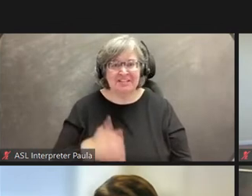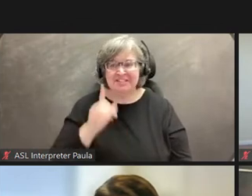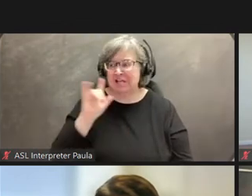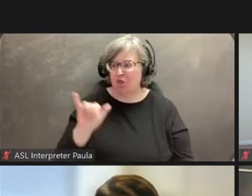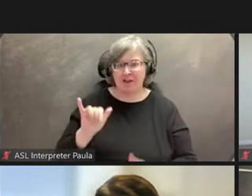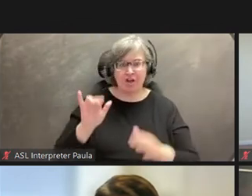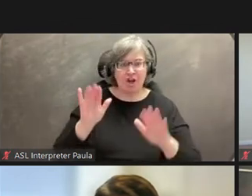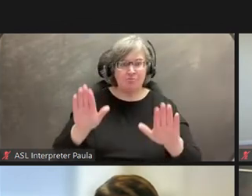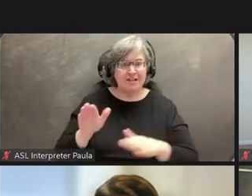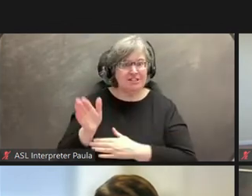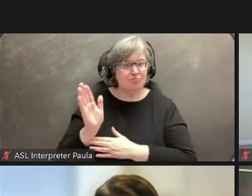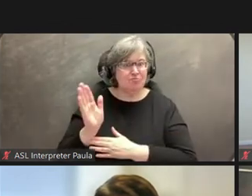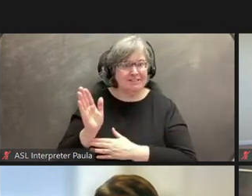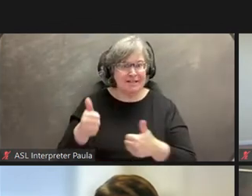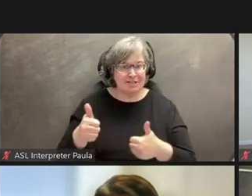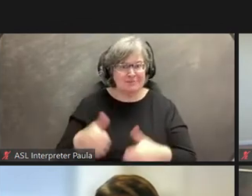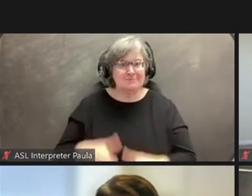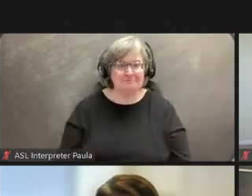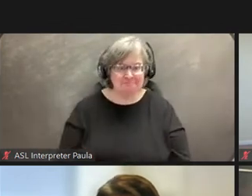amazing presentations.